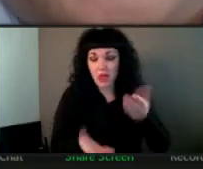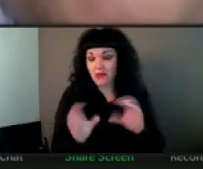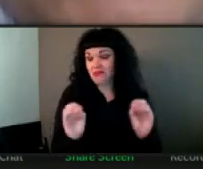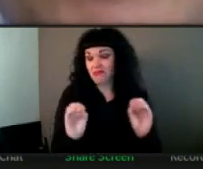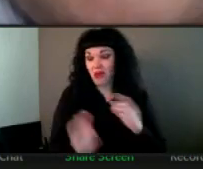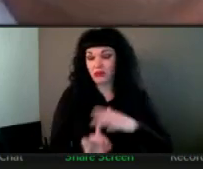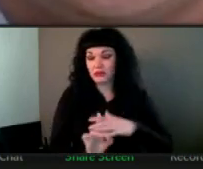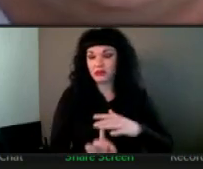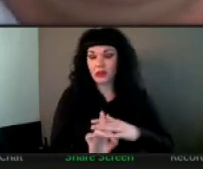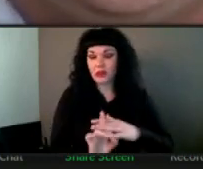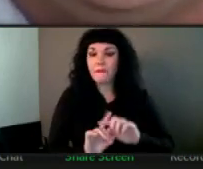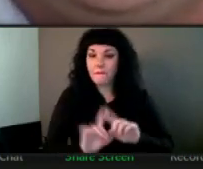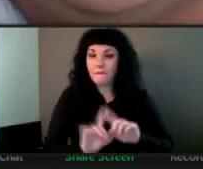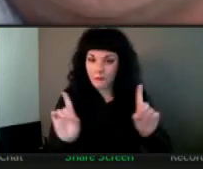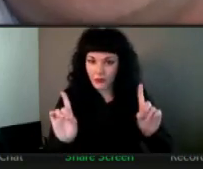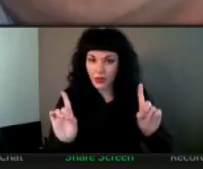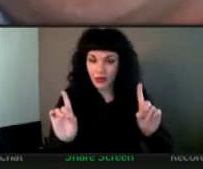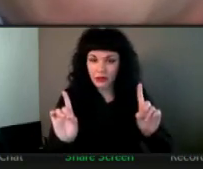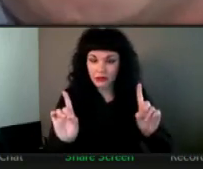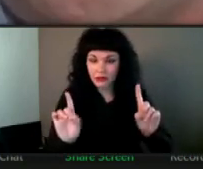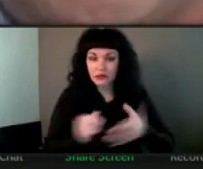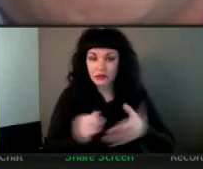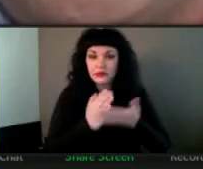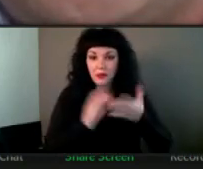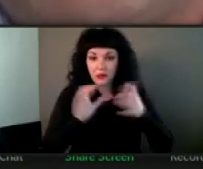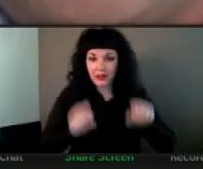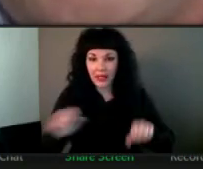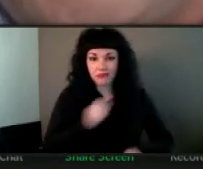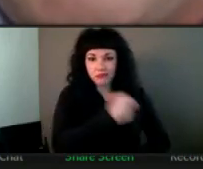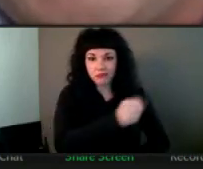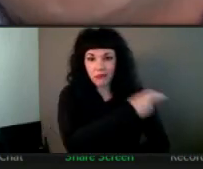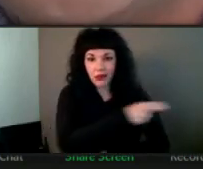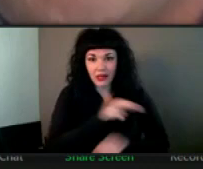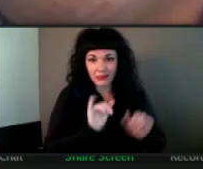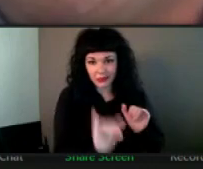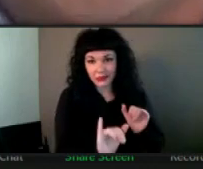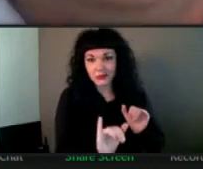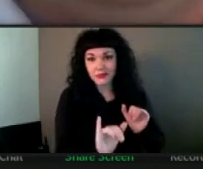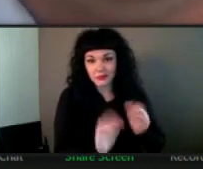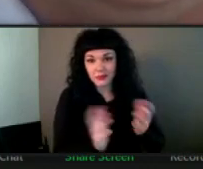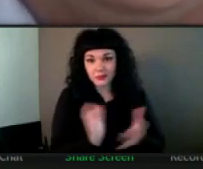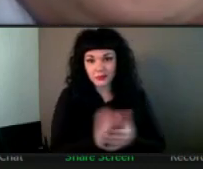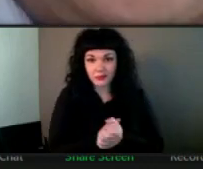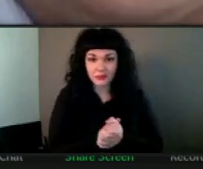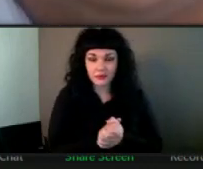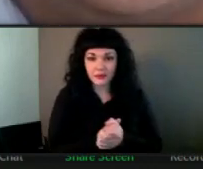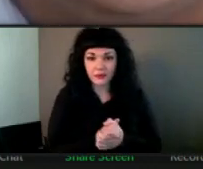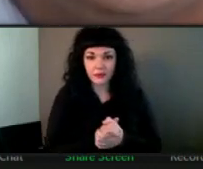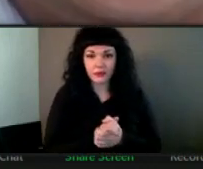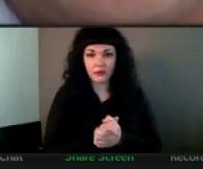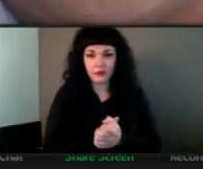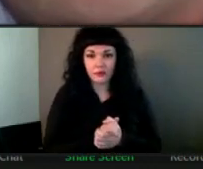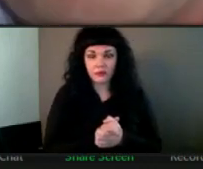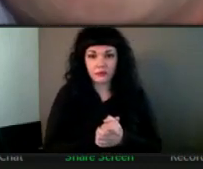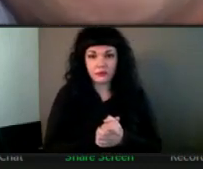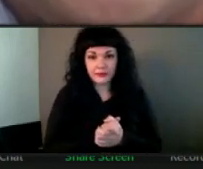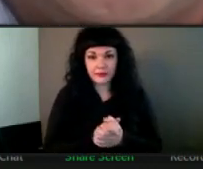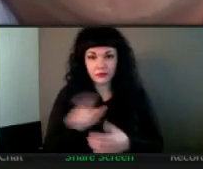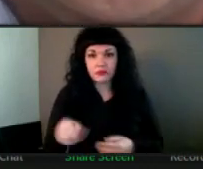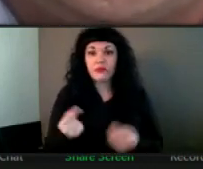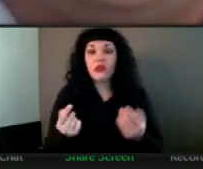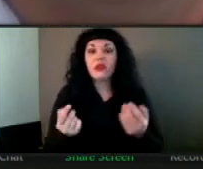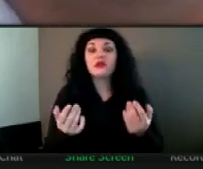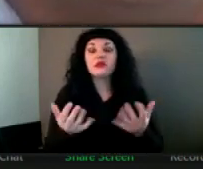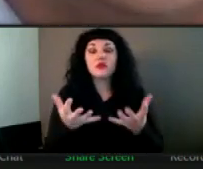they do get hospitalized with it. It's not simple. And I would just say that everybody